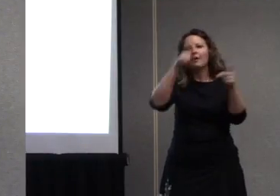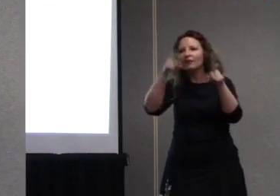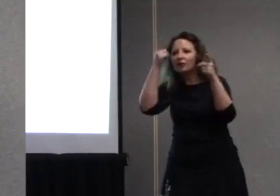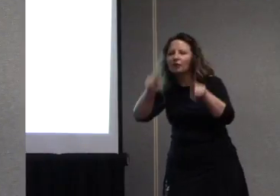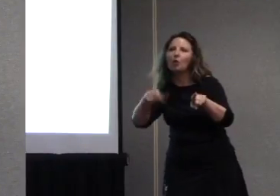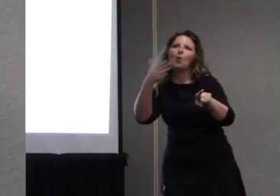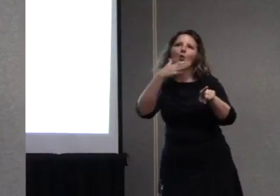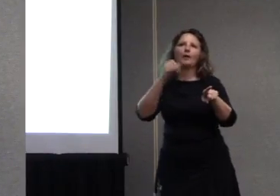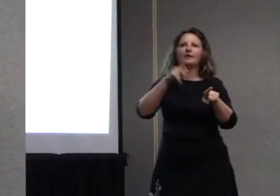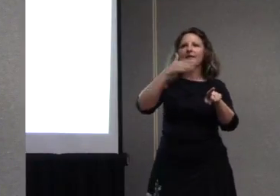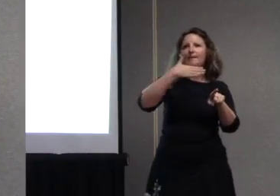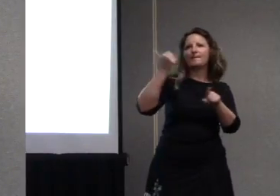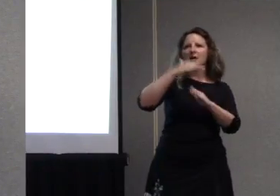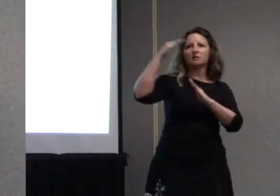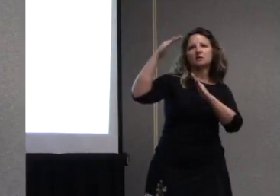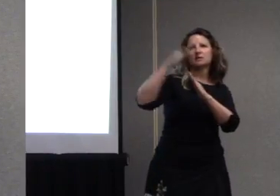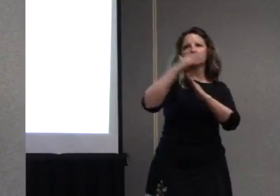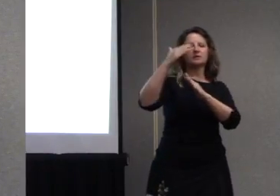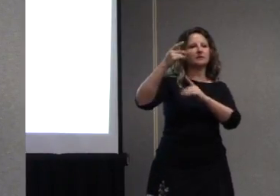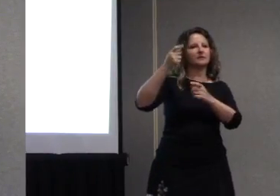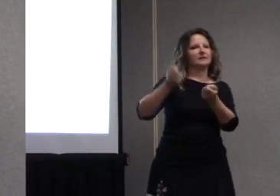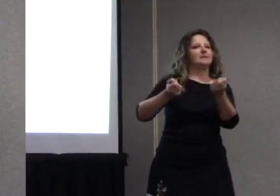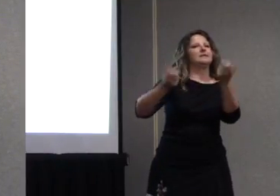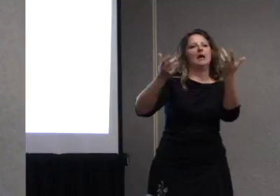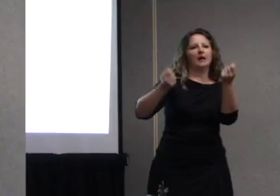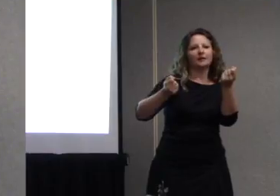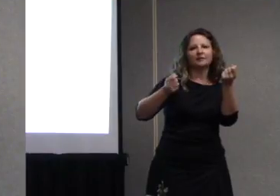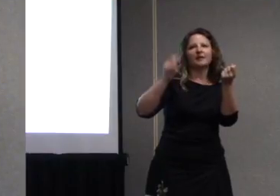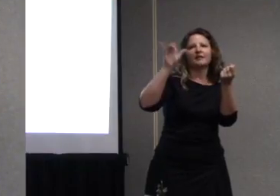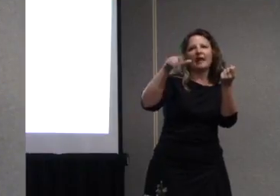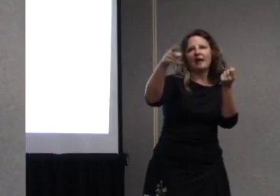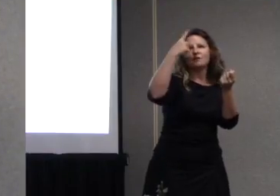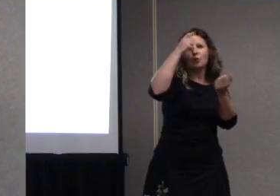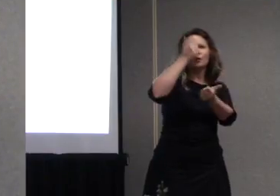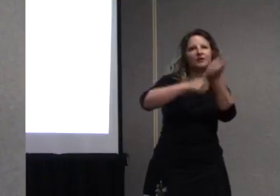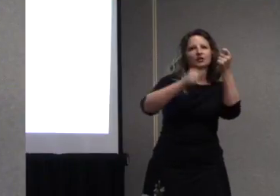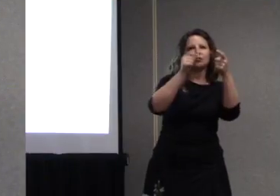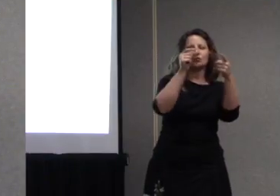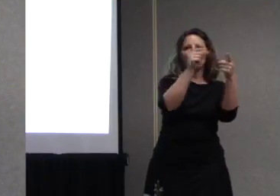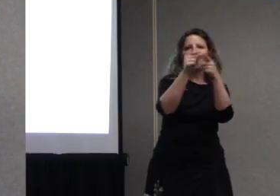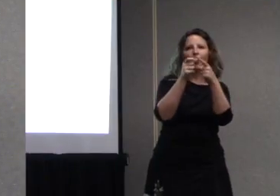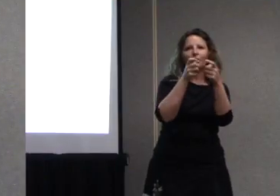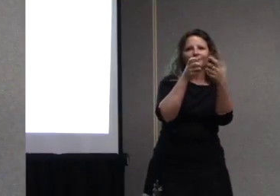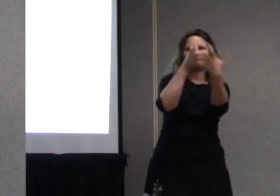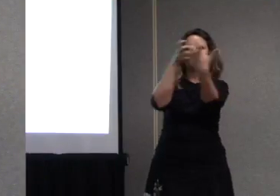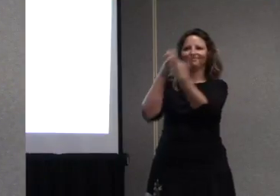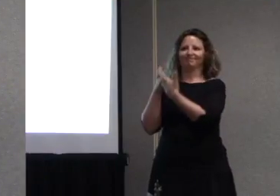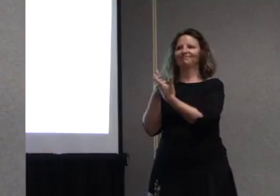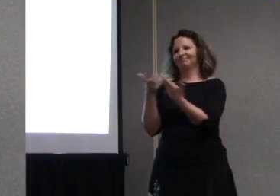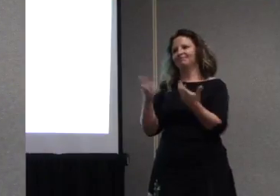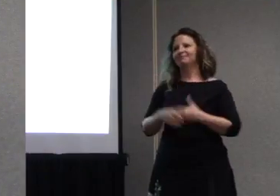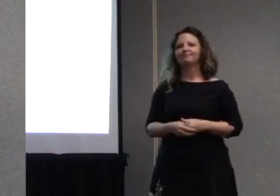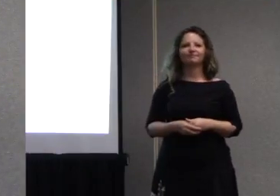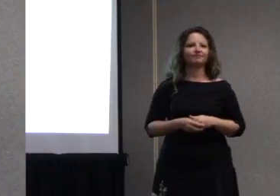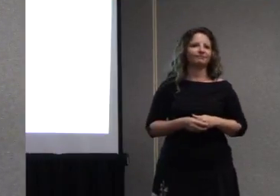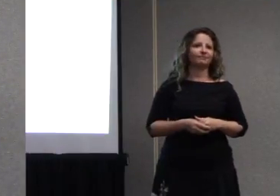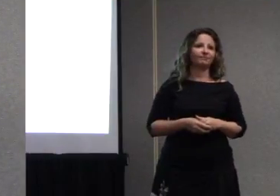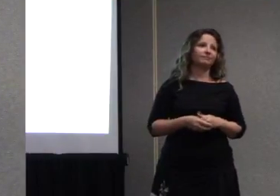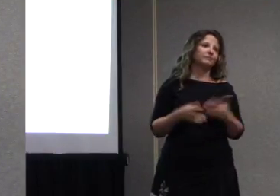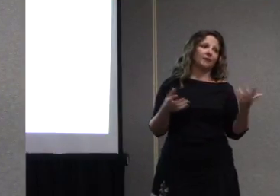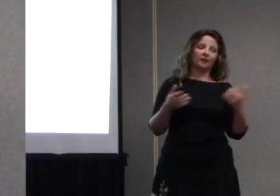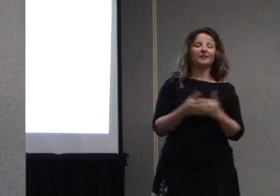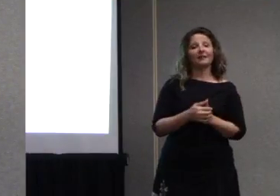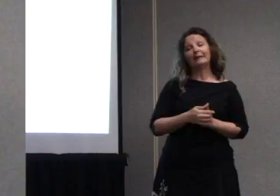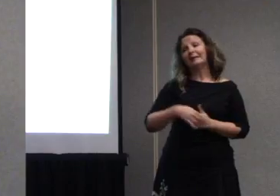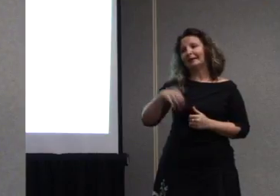get consensus on how's the best way, what is the best sign for each one of the words that we've got up here.